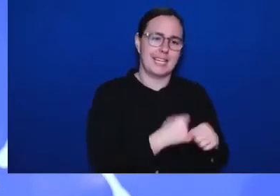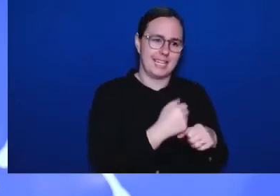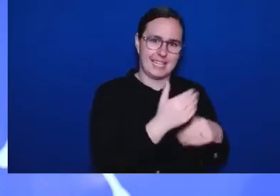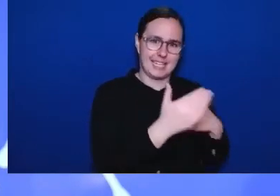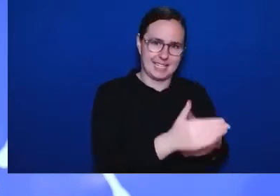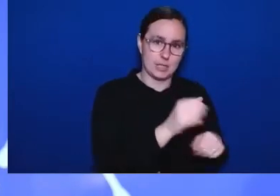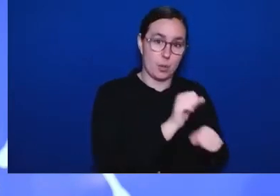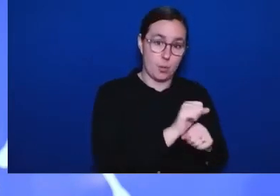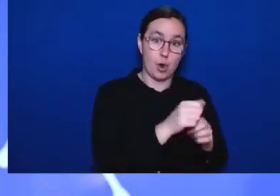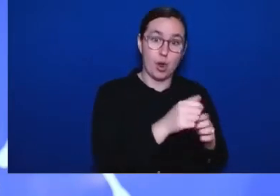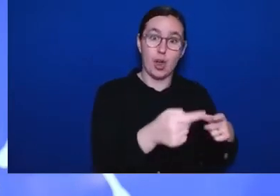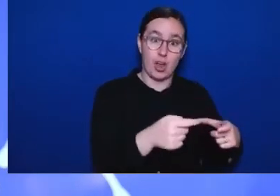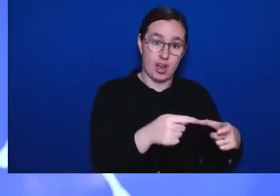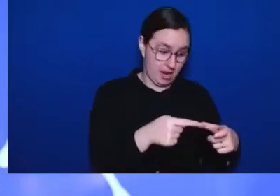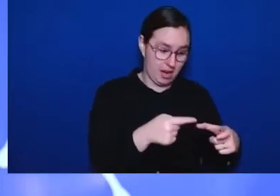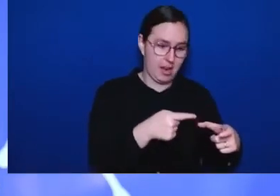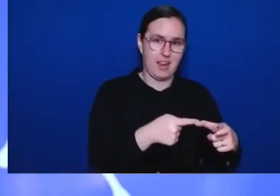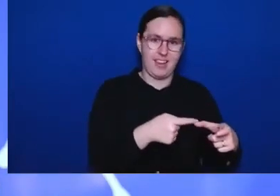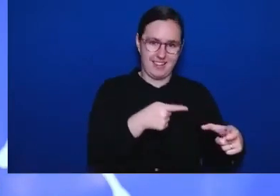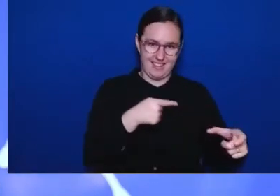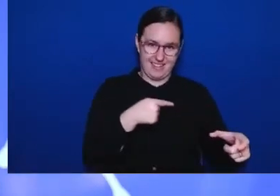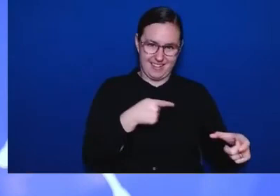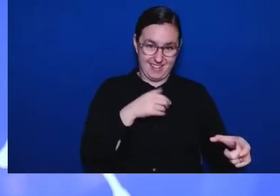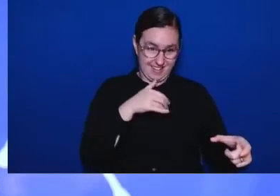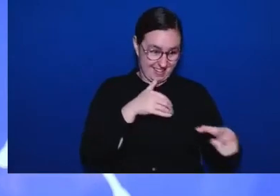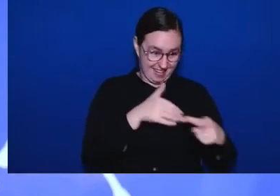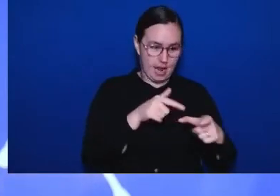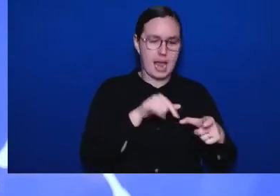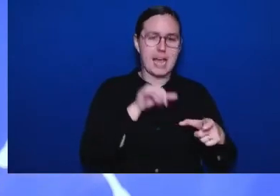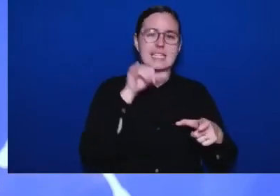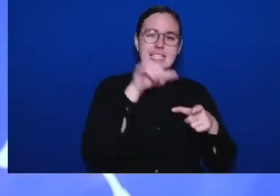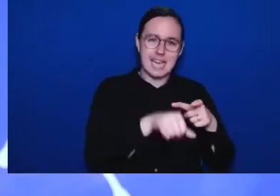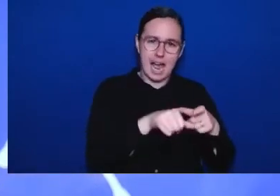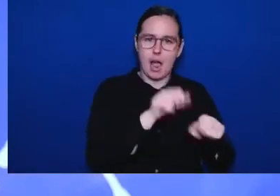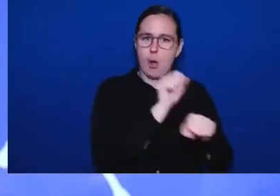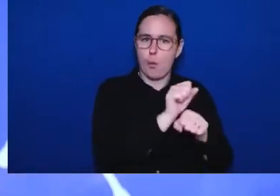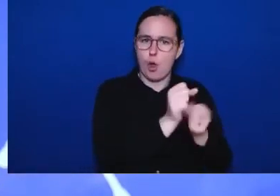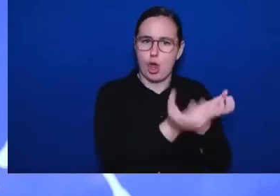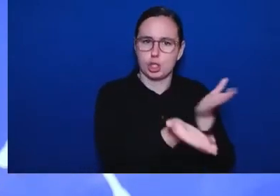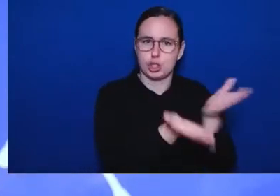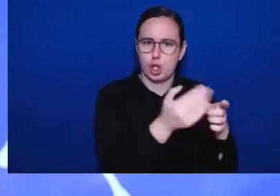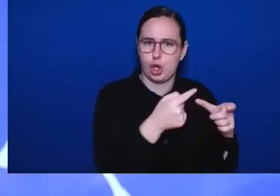those programs who have done their full training elsewhere. And so you heard,